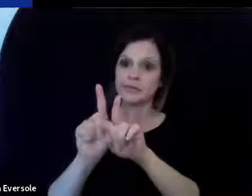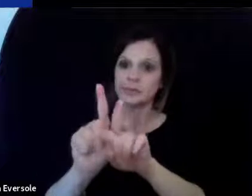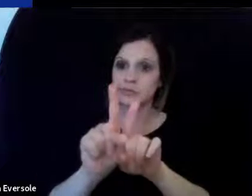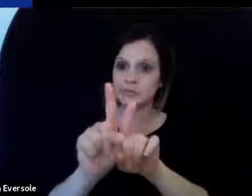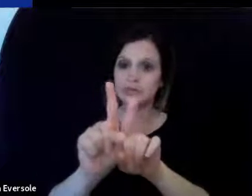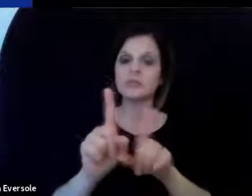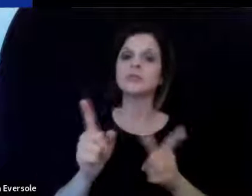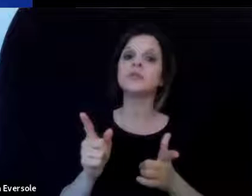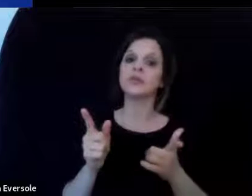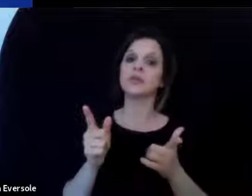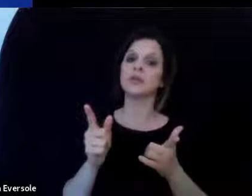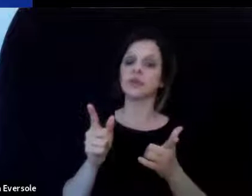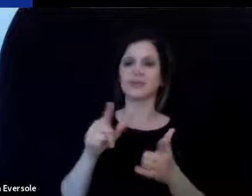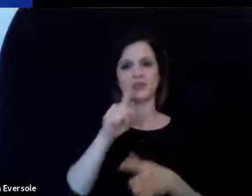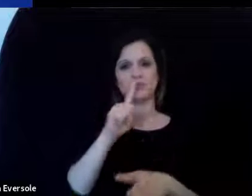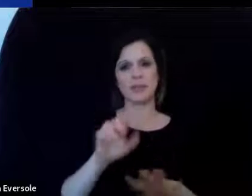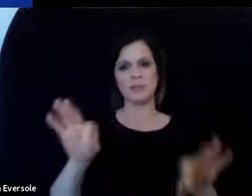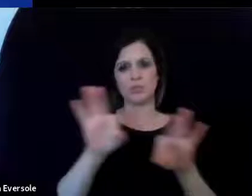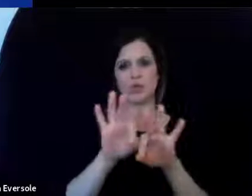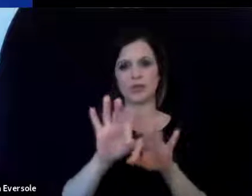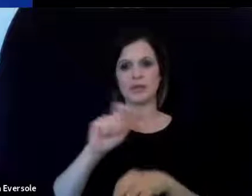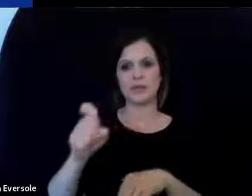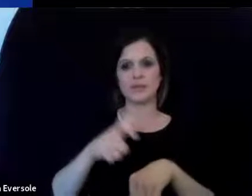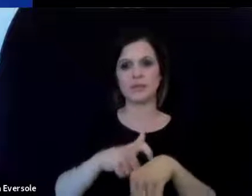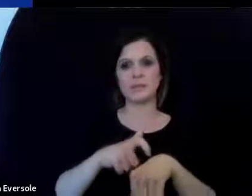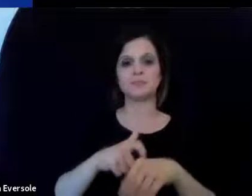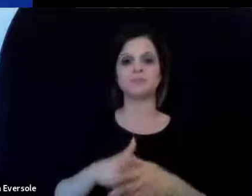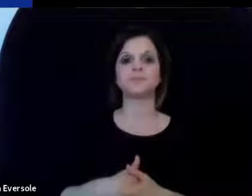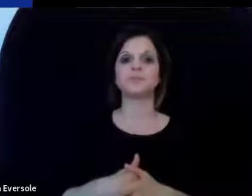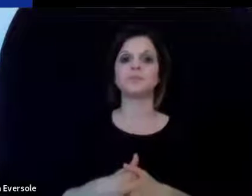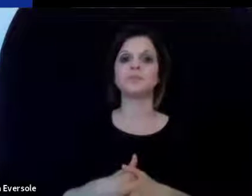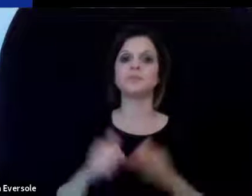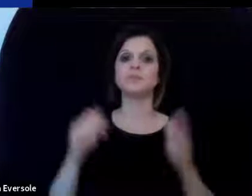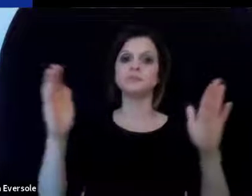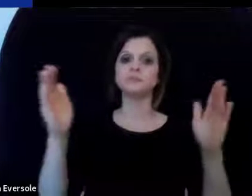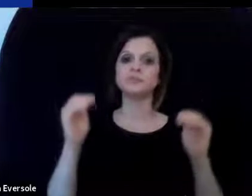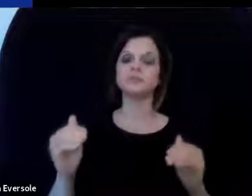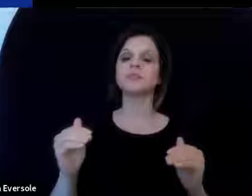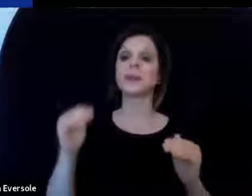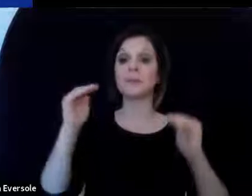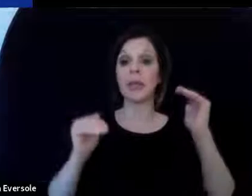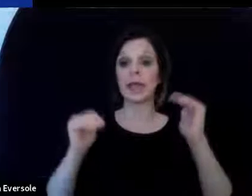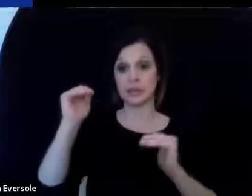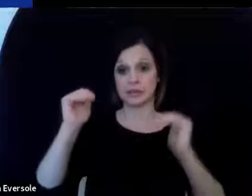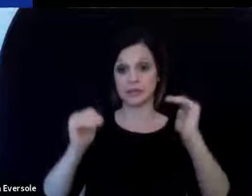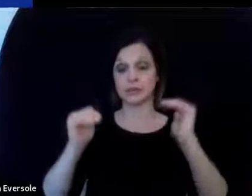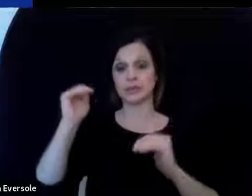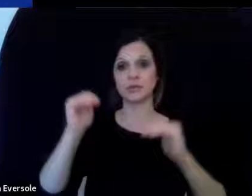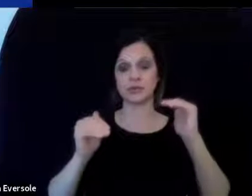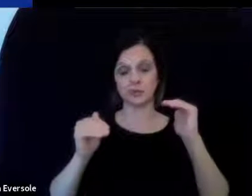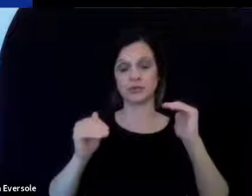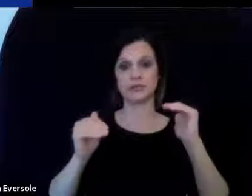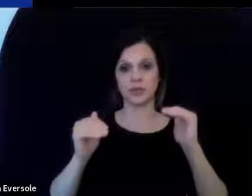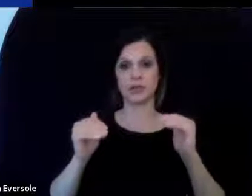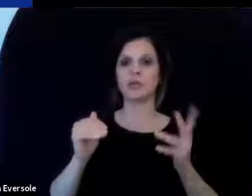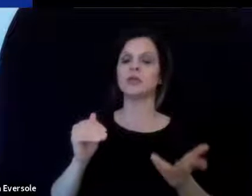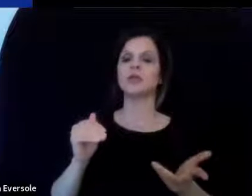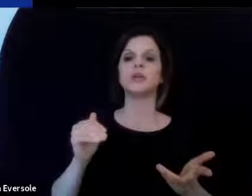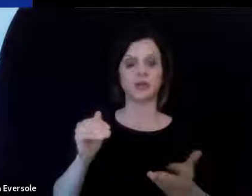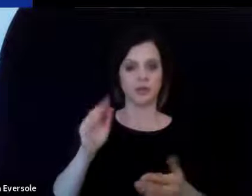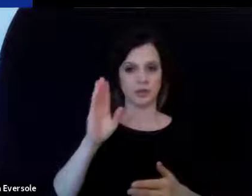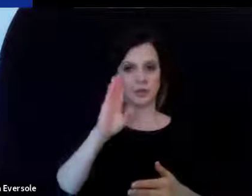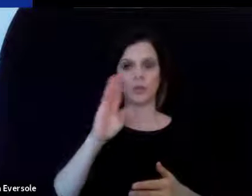important. They also have balance abnormalities. And again, we've mentioned this before, but they're going to be more